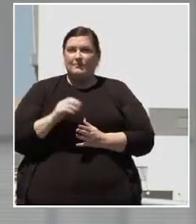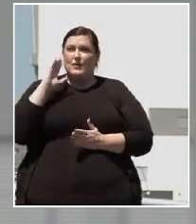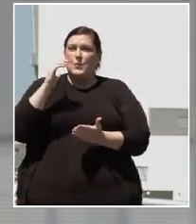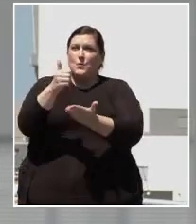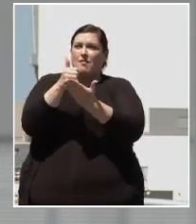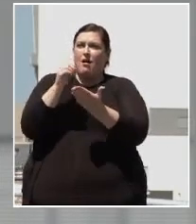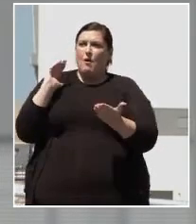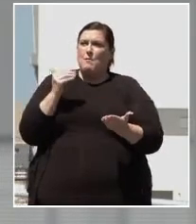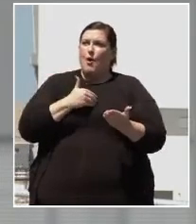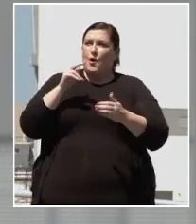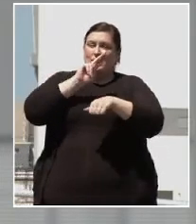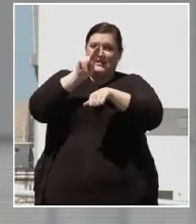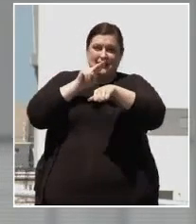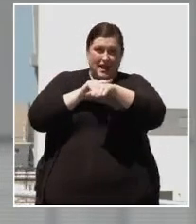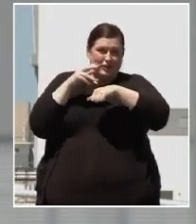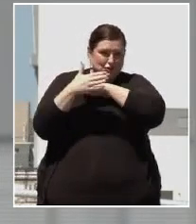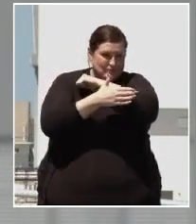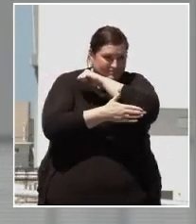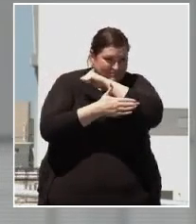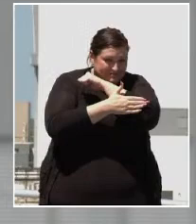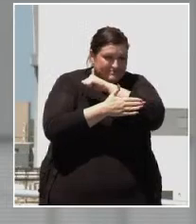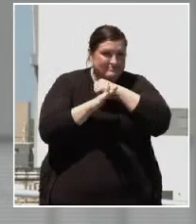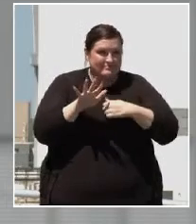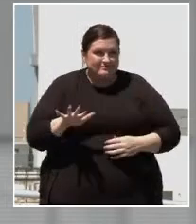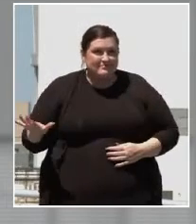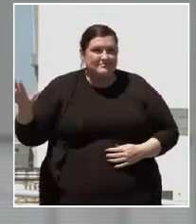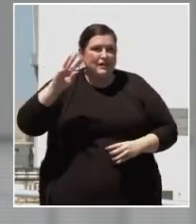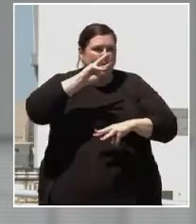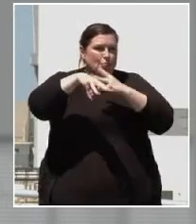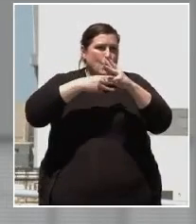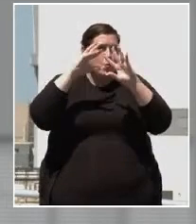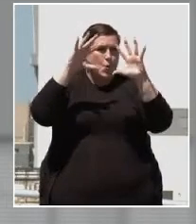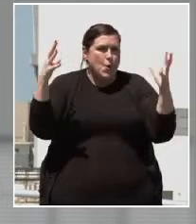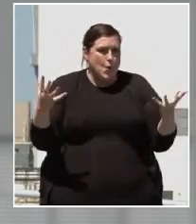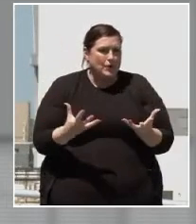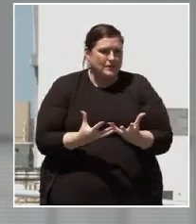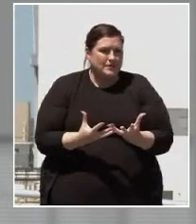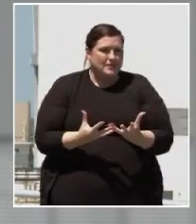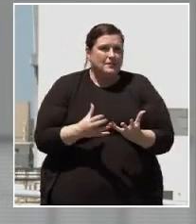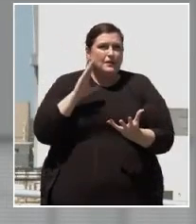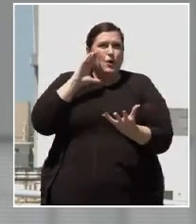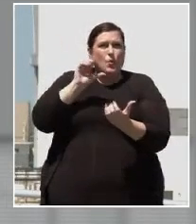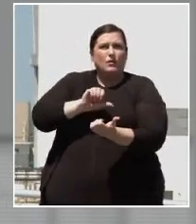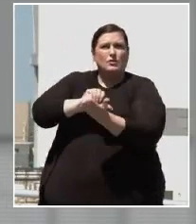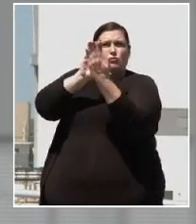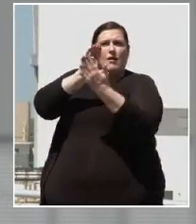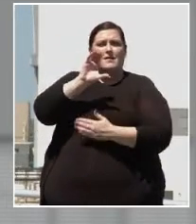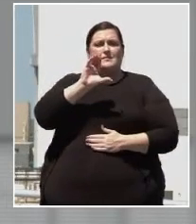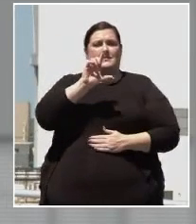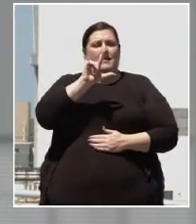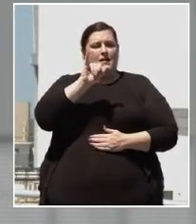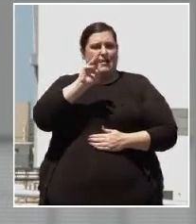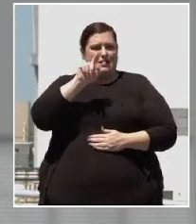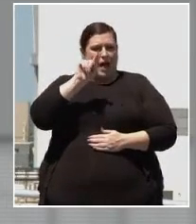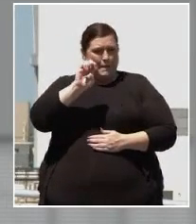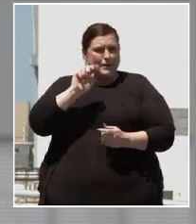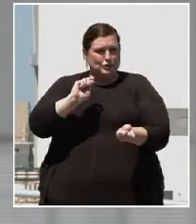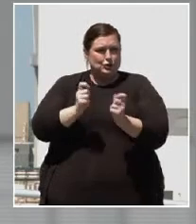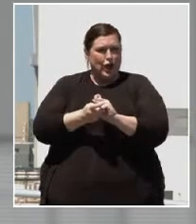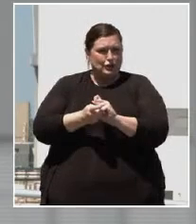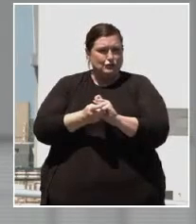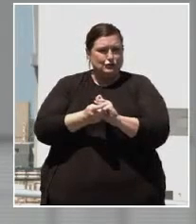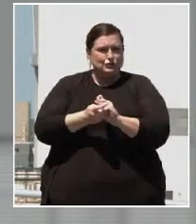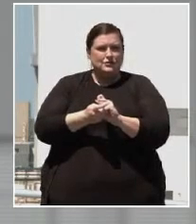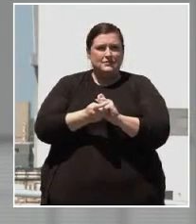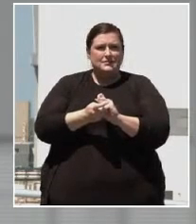help our nation it's going to help the world it's going to address climate change and